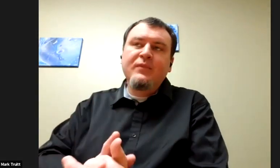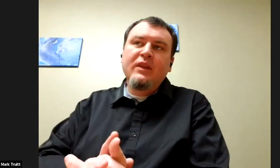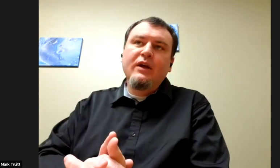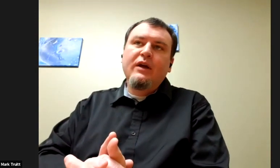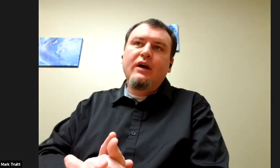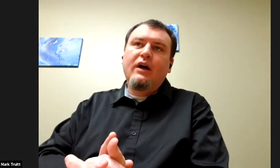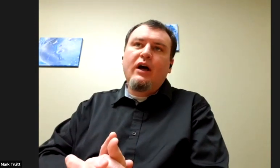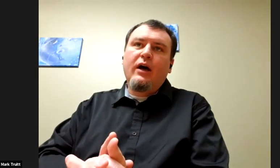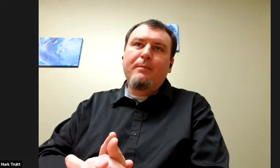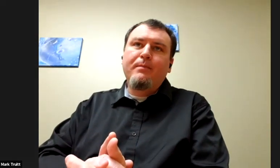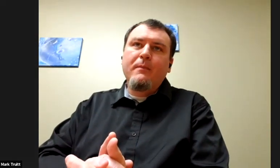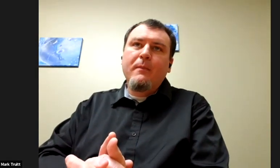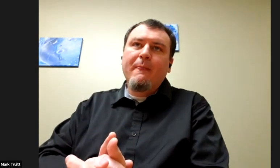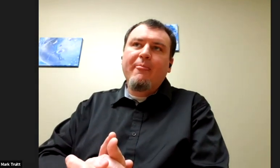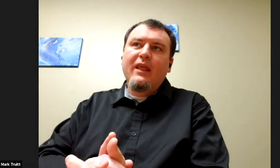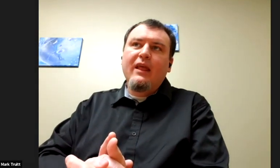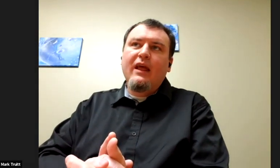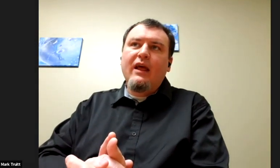streaming.